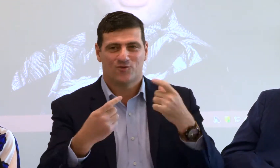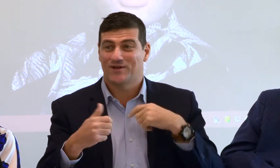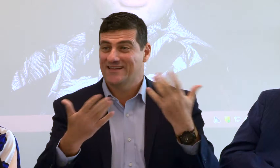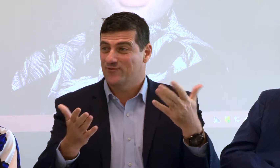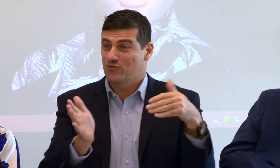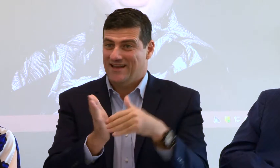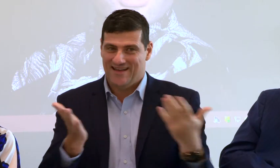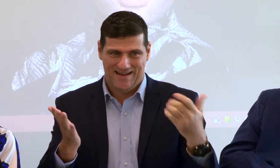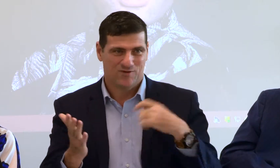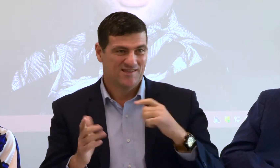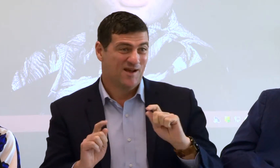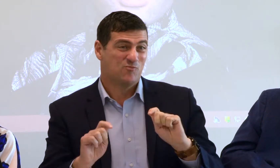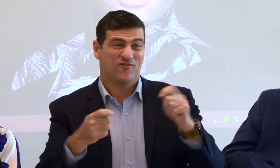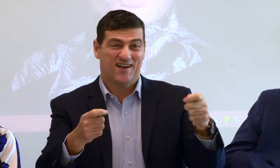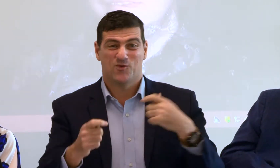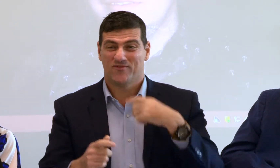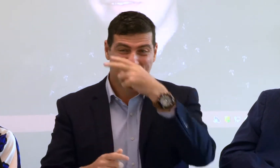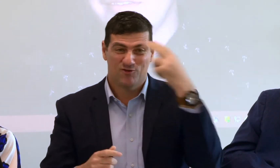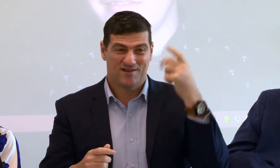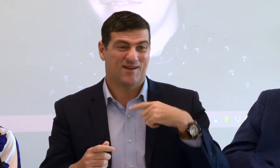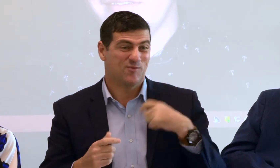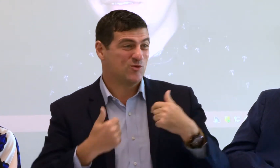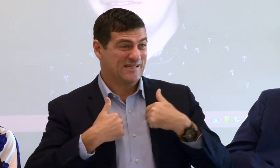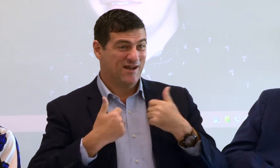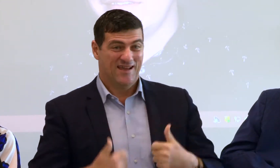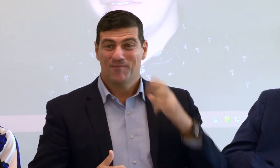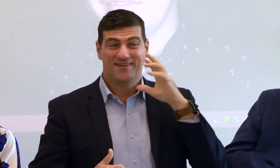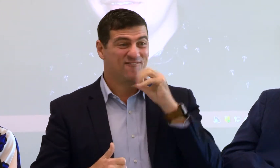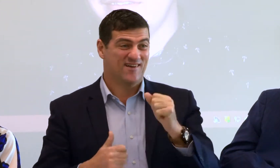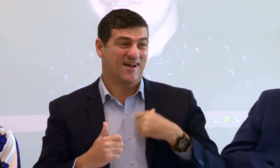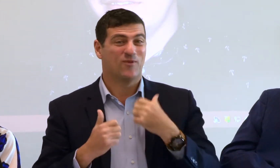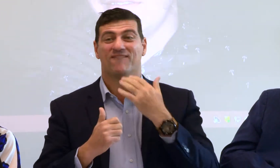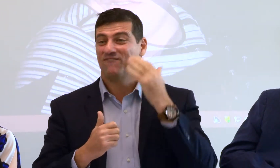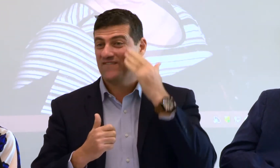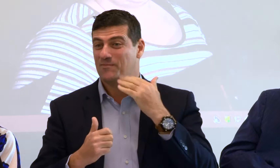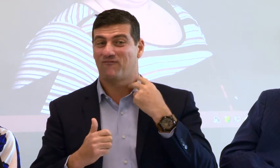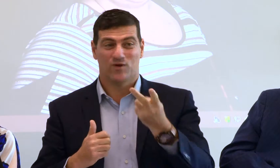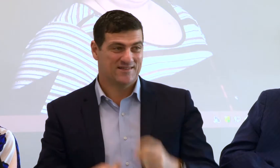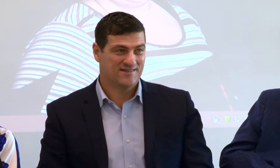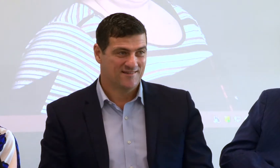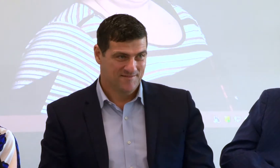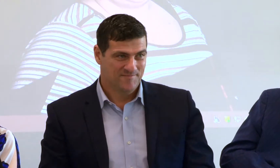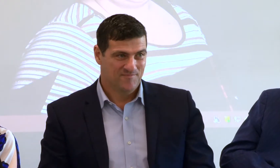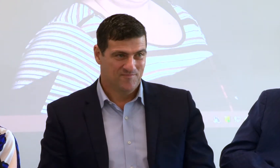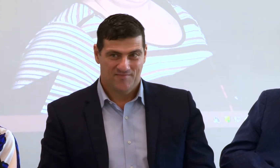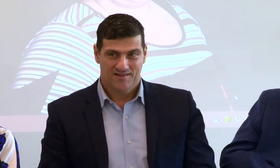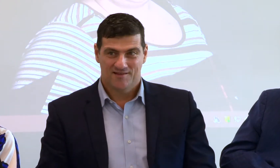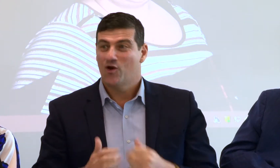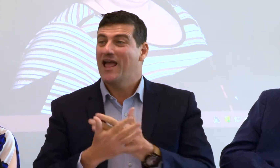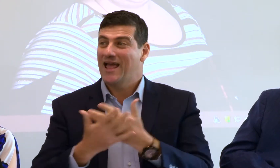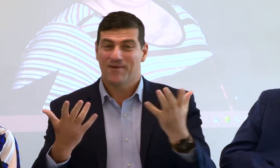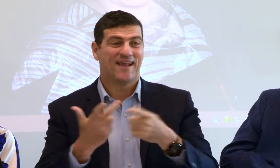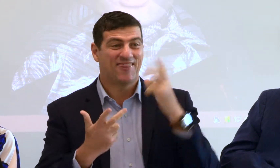from my stereotype, I want to give you a challenge right now, and I'm going to provide you with a stereotype, because here I am, a deaf guy with a